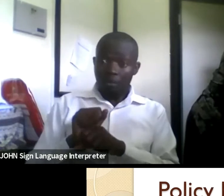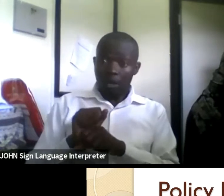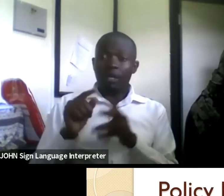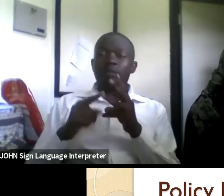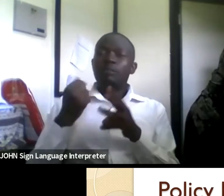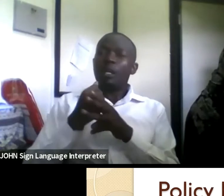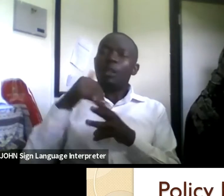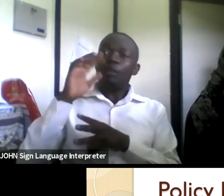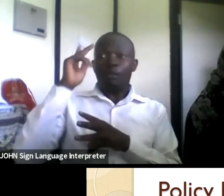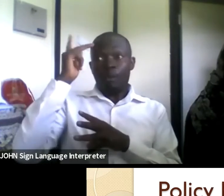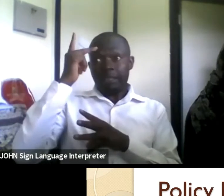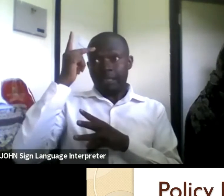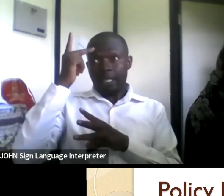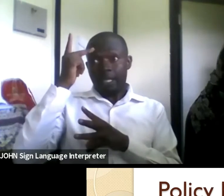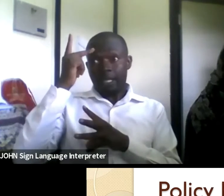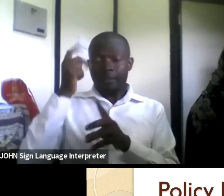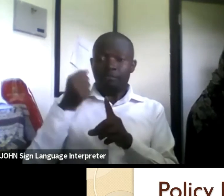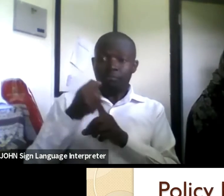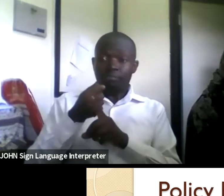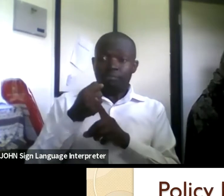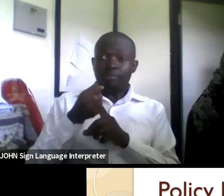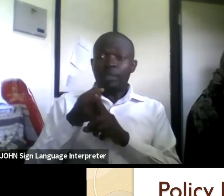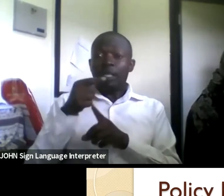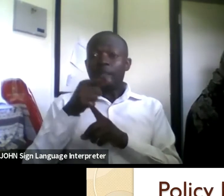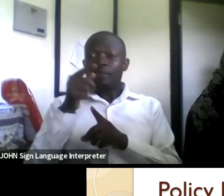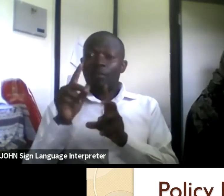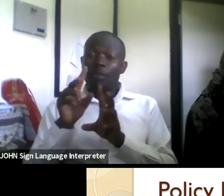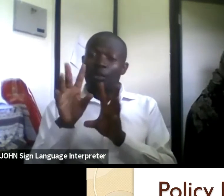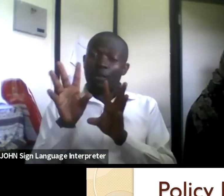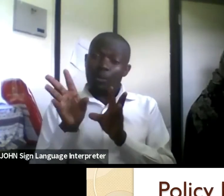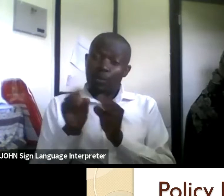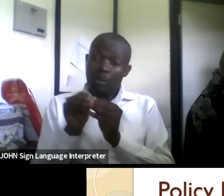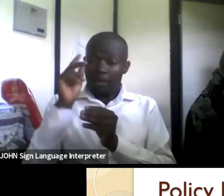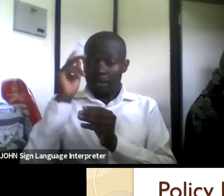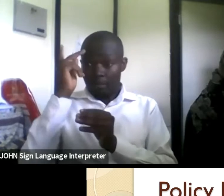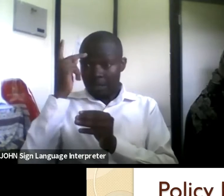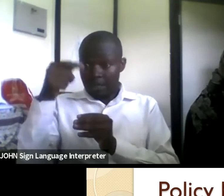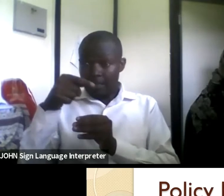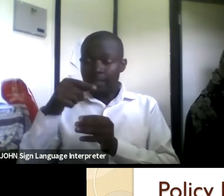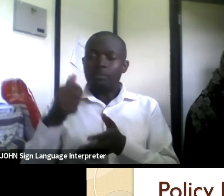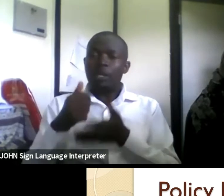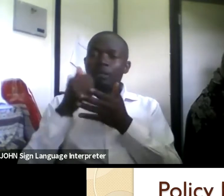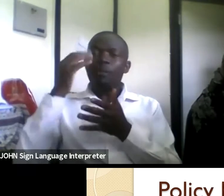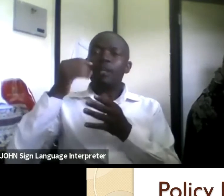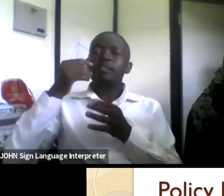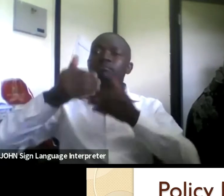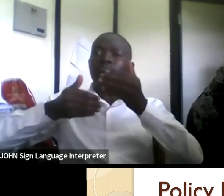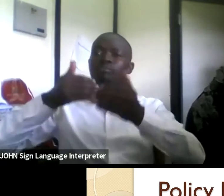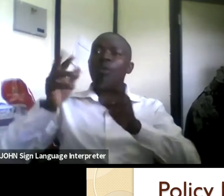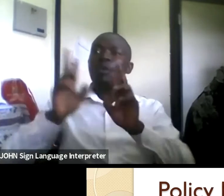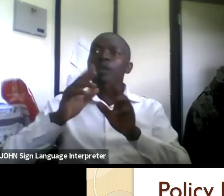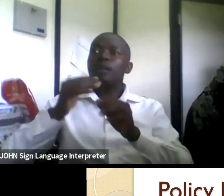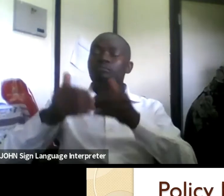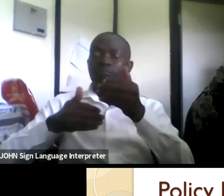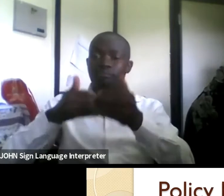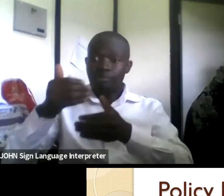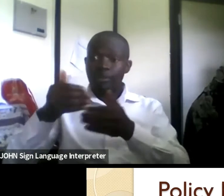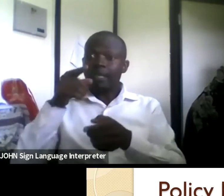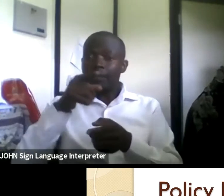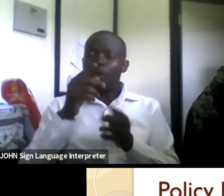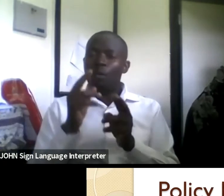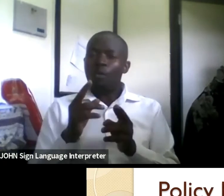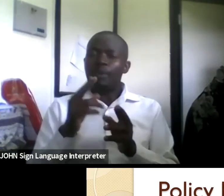advocacy. The policy brief adds to the discourse which is already going on and hope that it will help